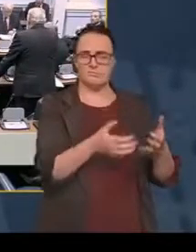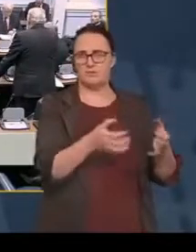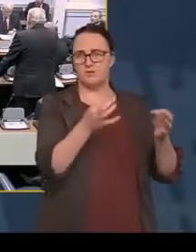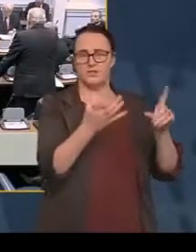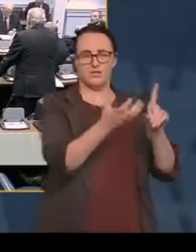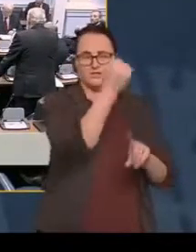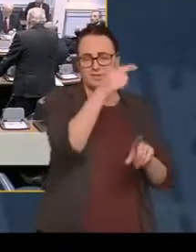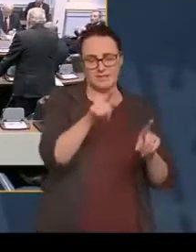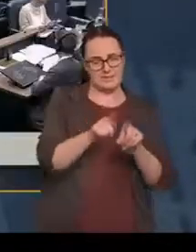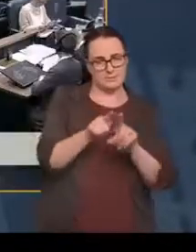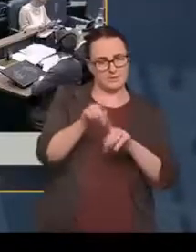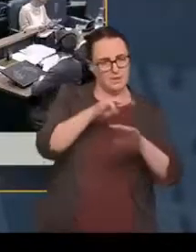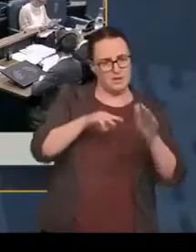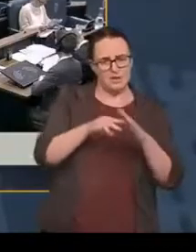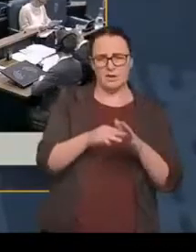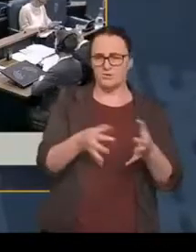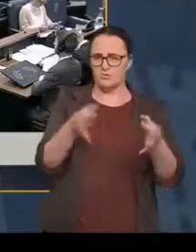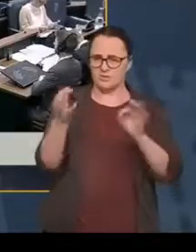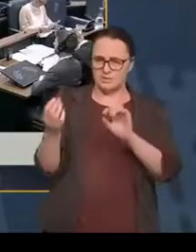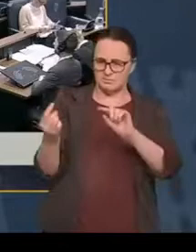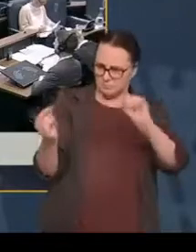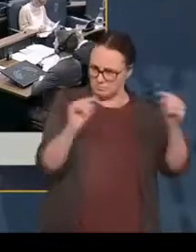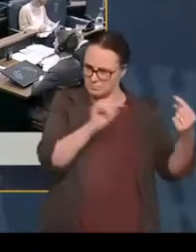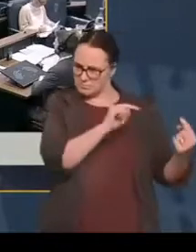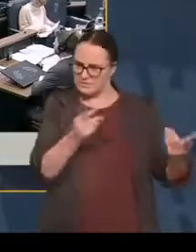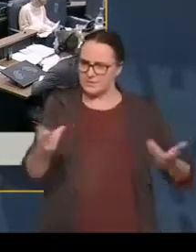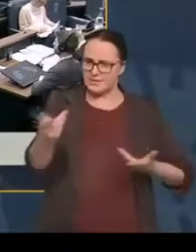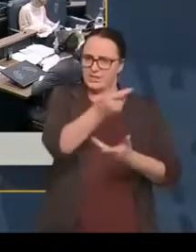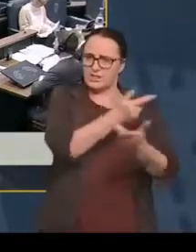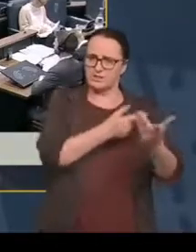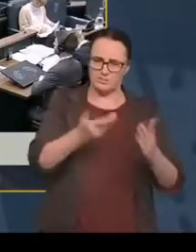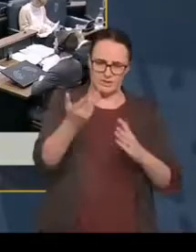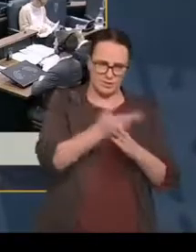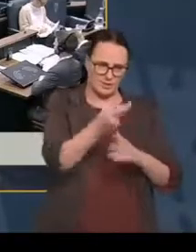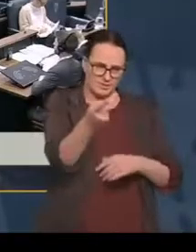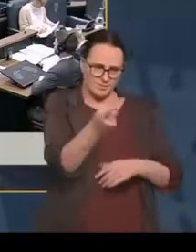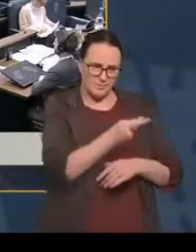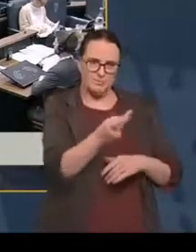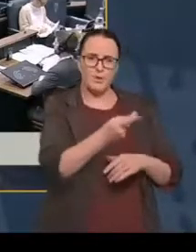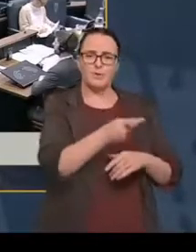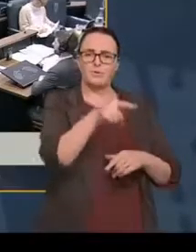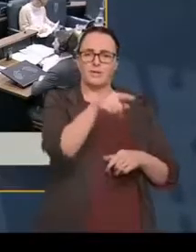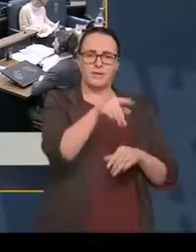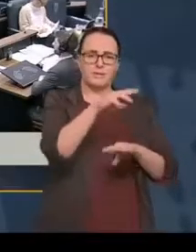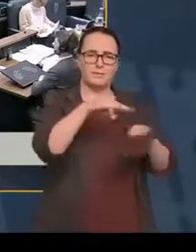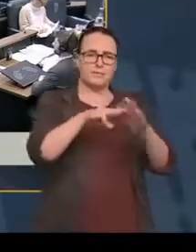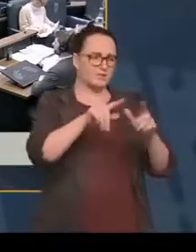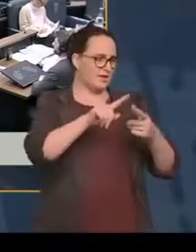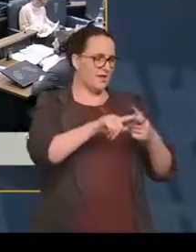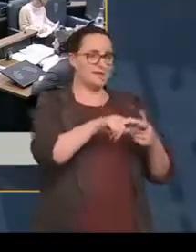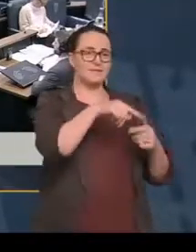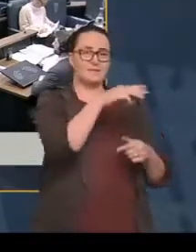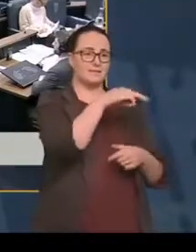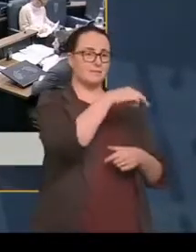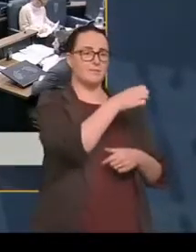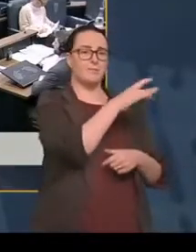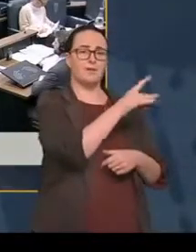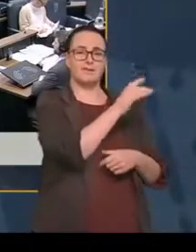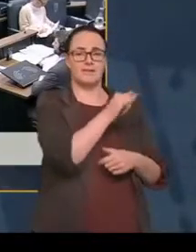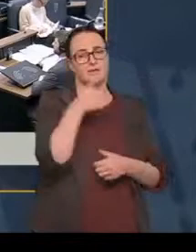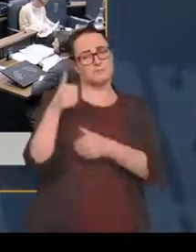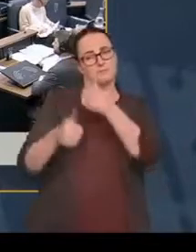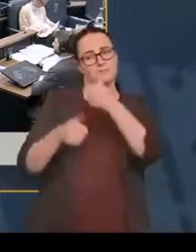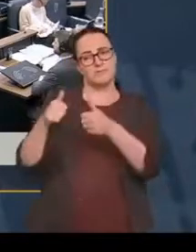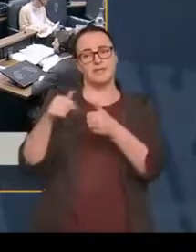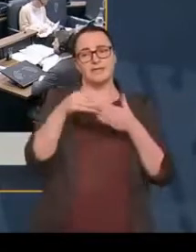like to compliment the Minister, because I think there was a very fruitful dialogue between Senator Daly and the Minister, and also to pay tribute to the Leader of the